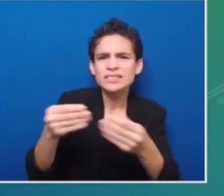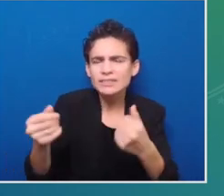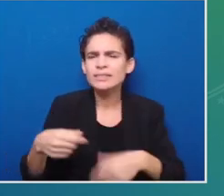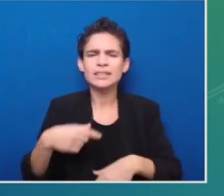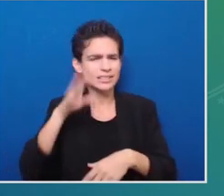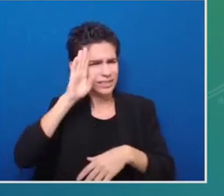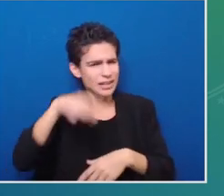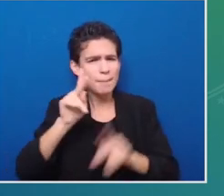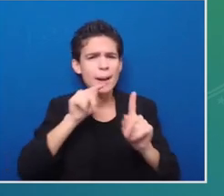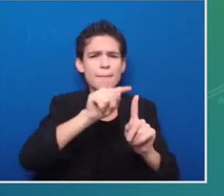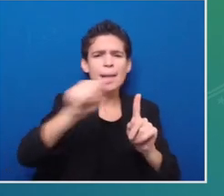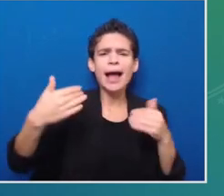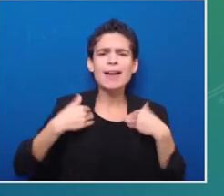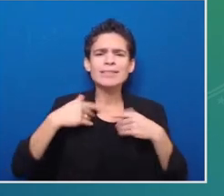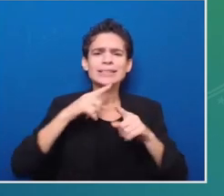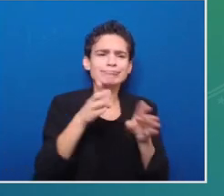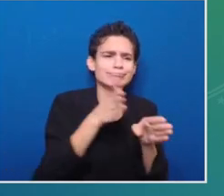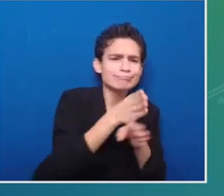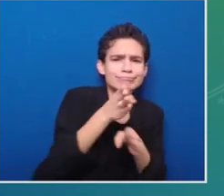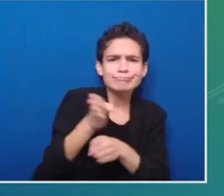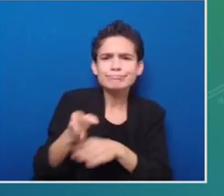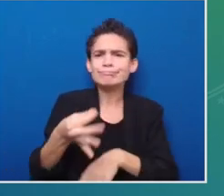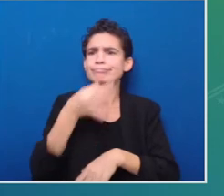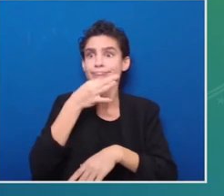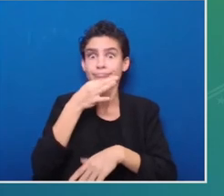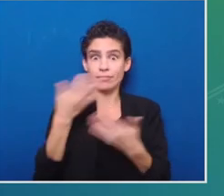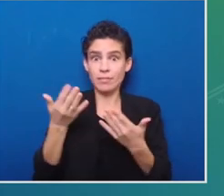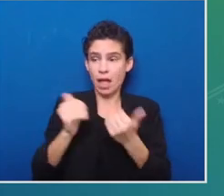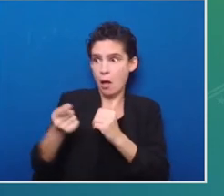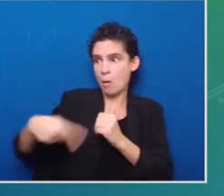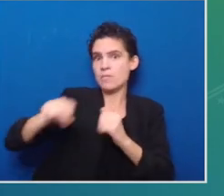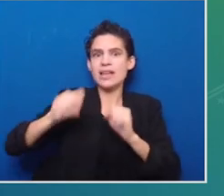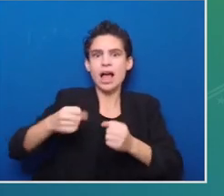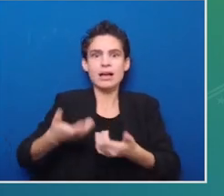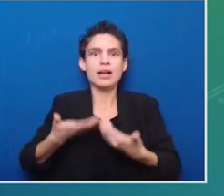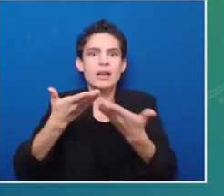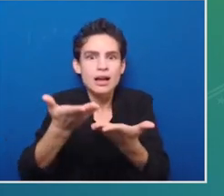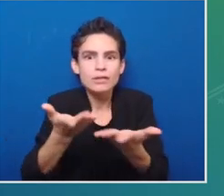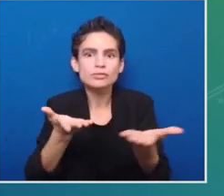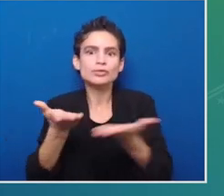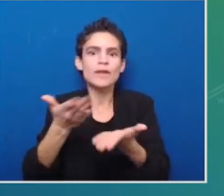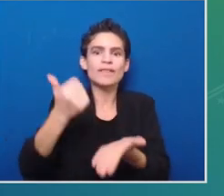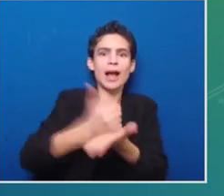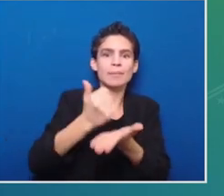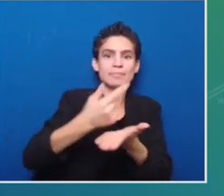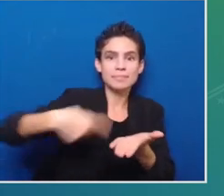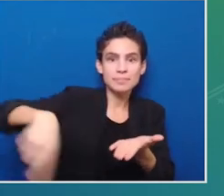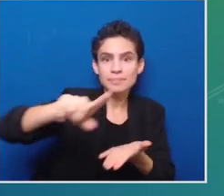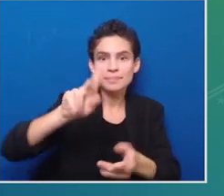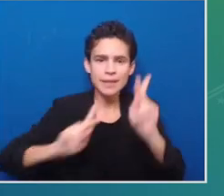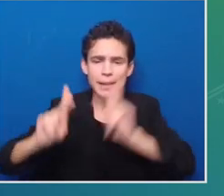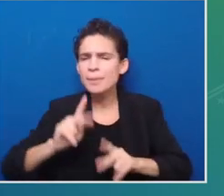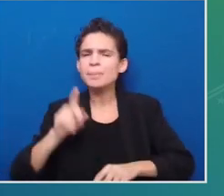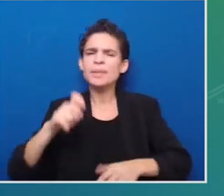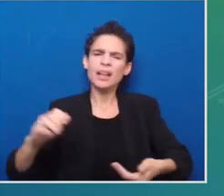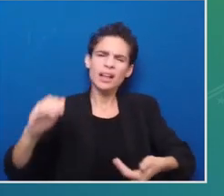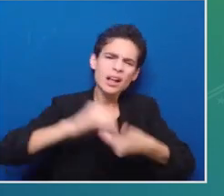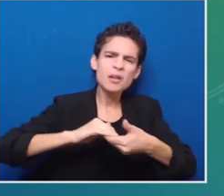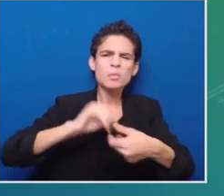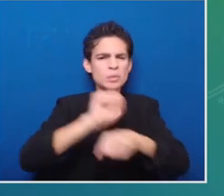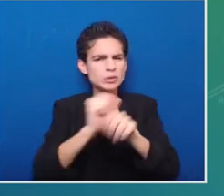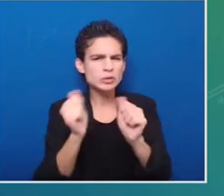those gifts to bear in whatever, wherever we are, to work with anyone and everyone to make things